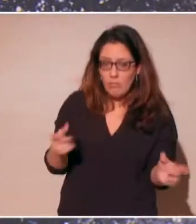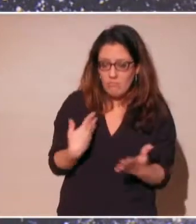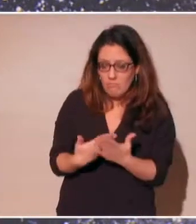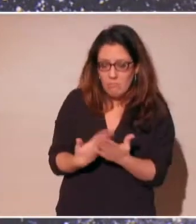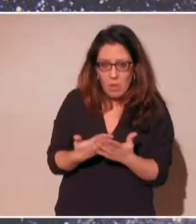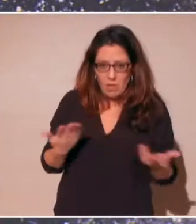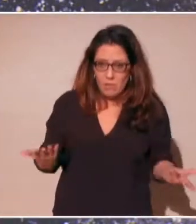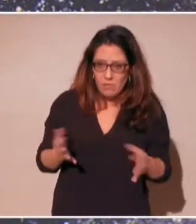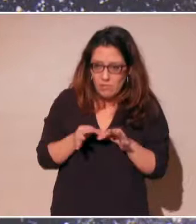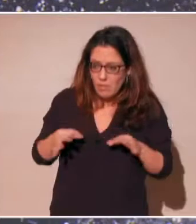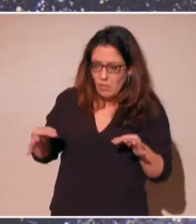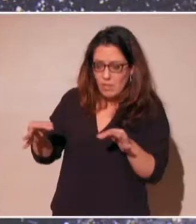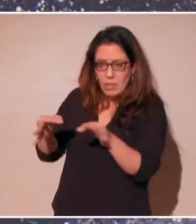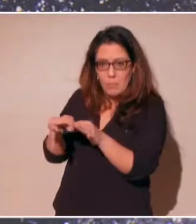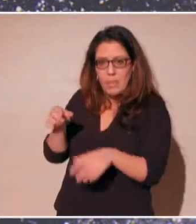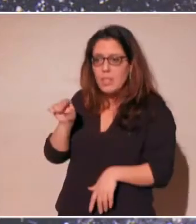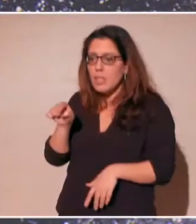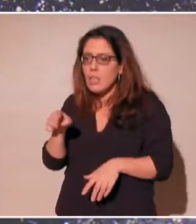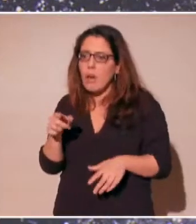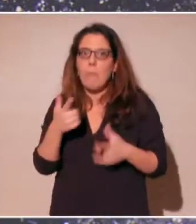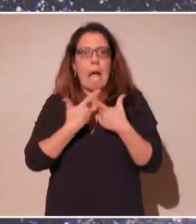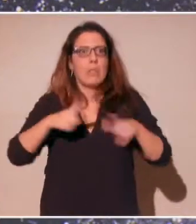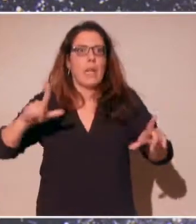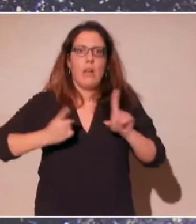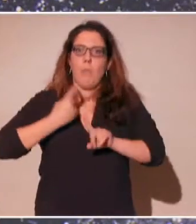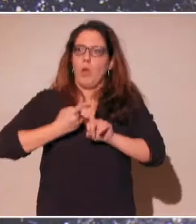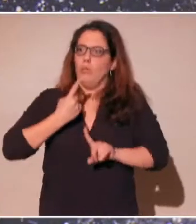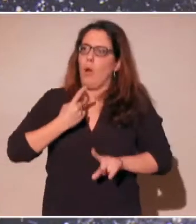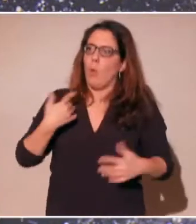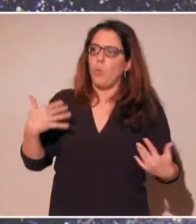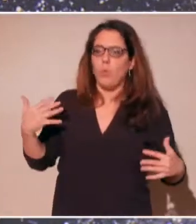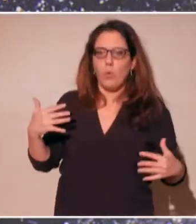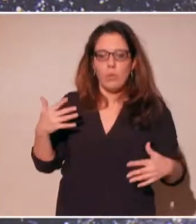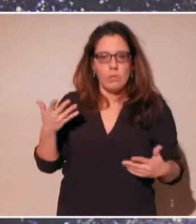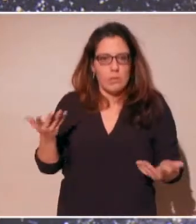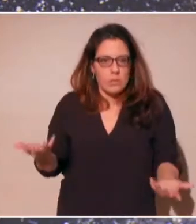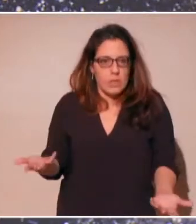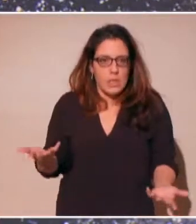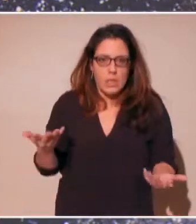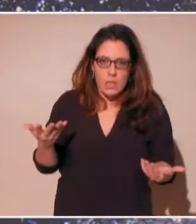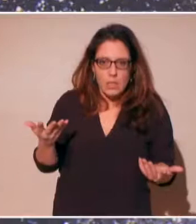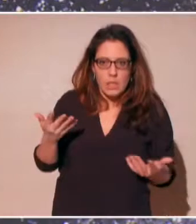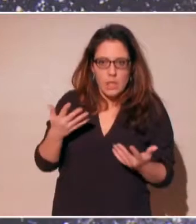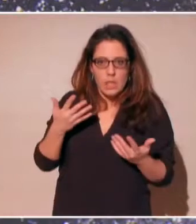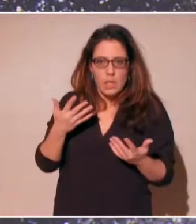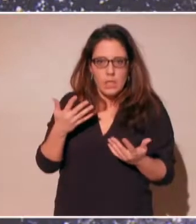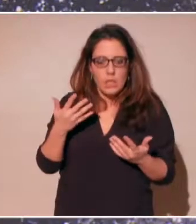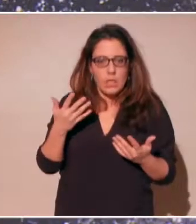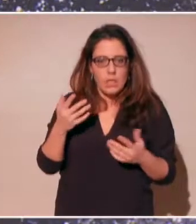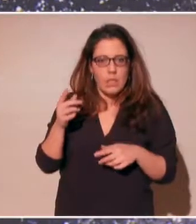that in different countries, including countries that truly believe